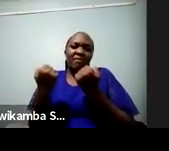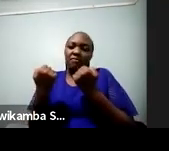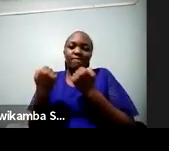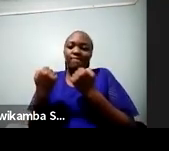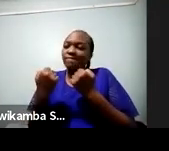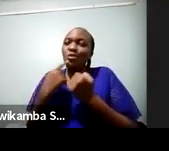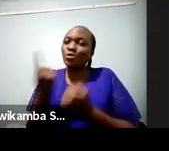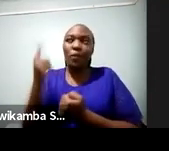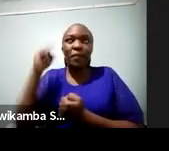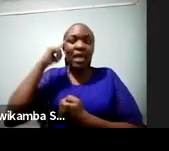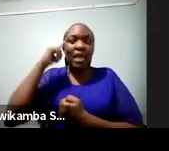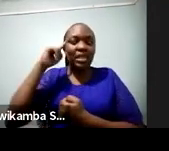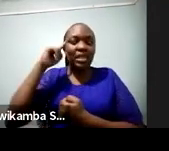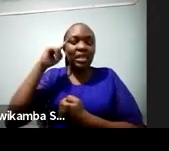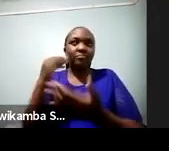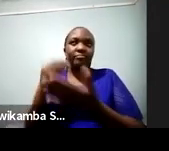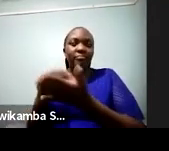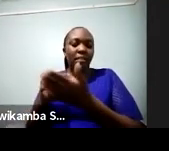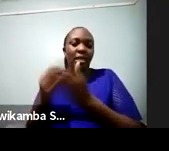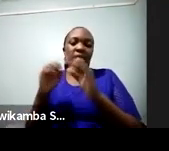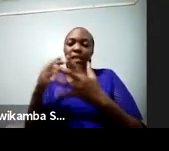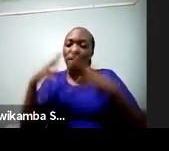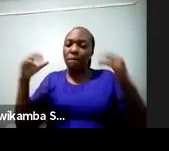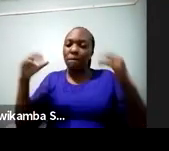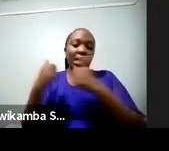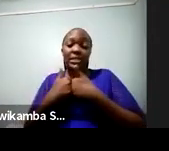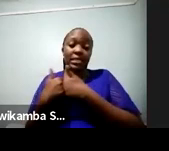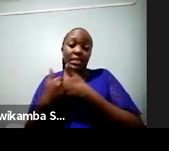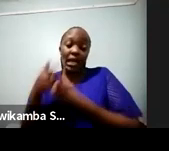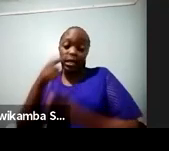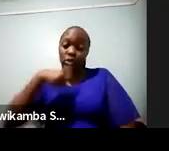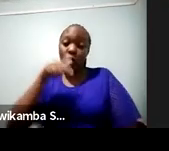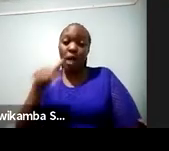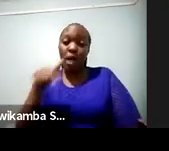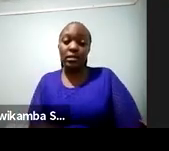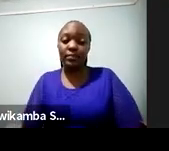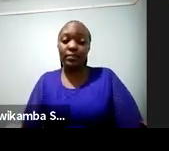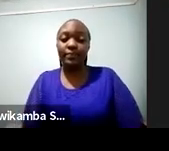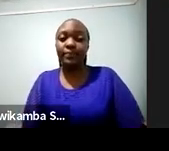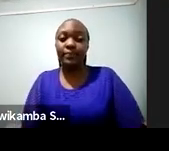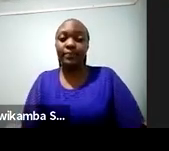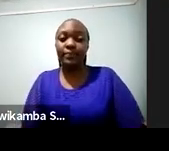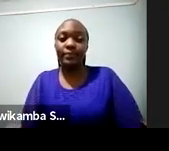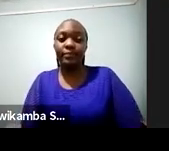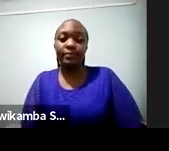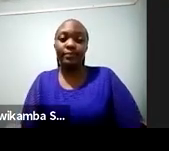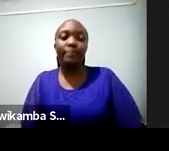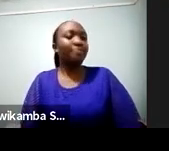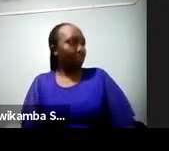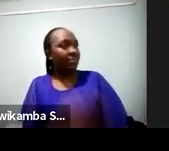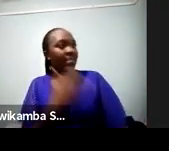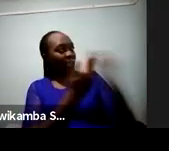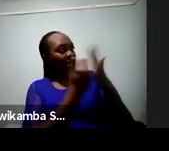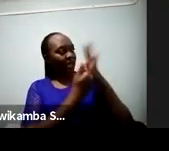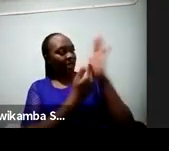Thank you, Betty, for introducing that new terminology. It's a problem to have idle cash. There is something called idle cash